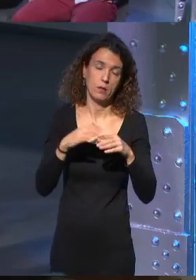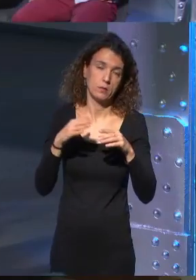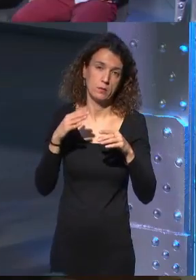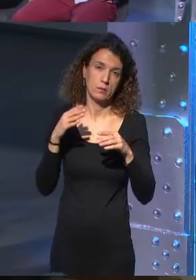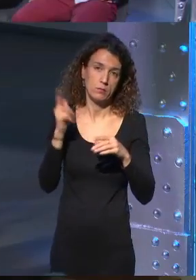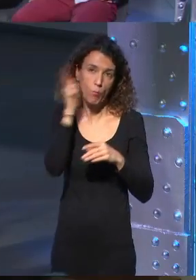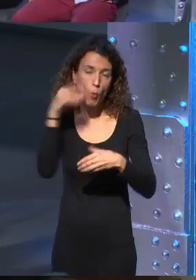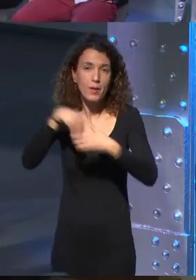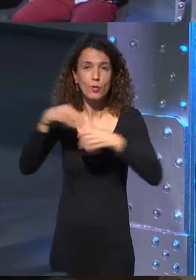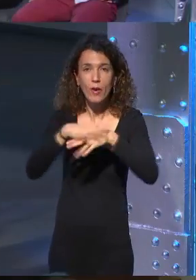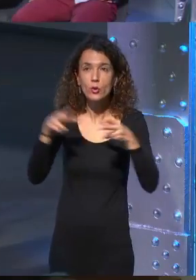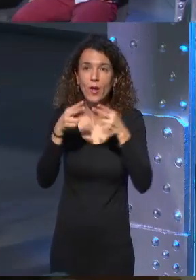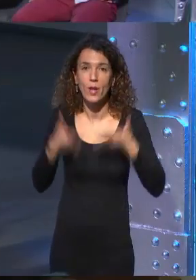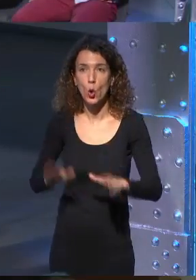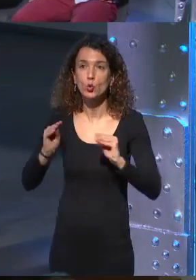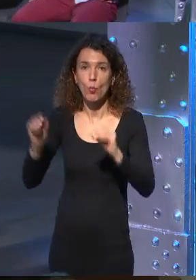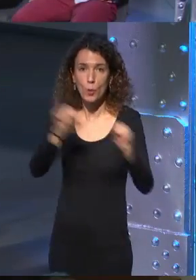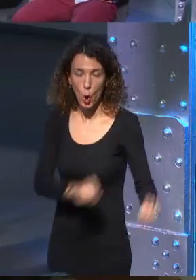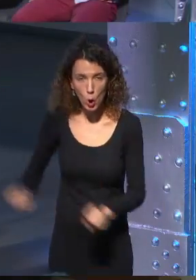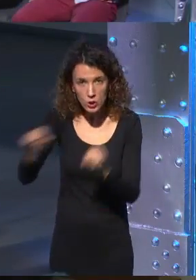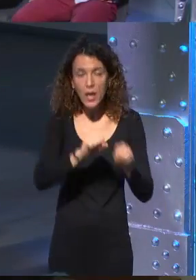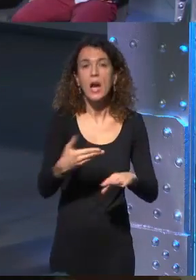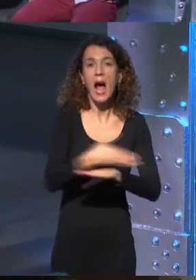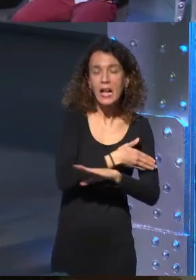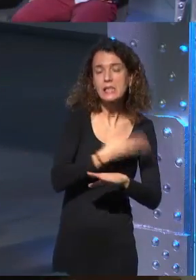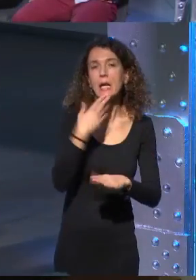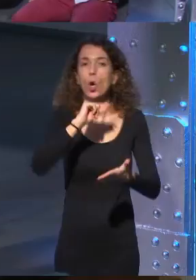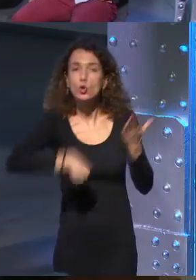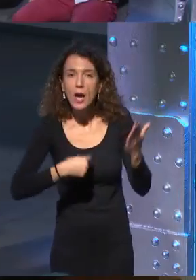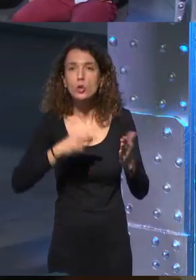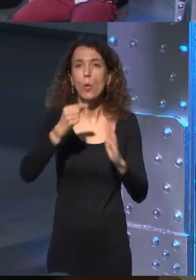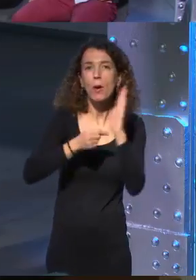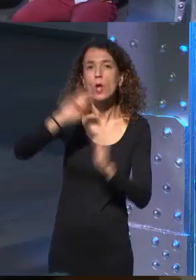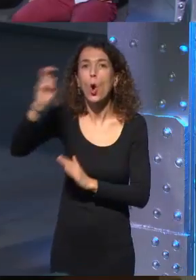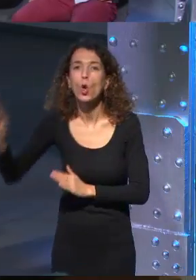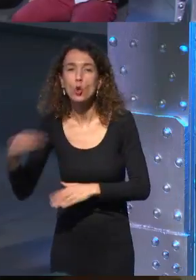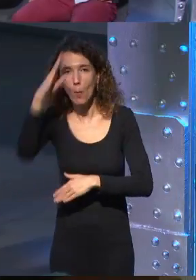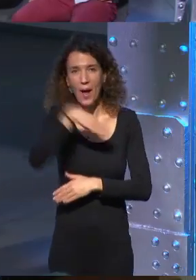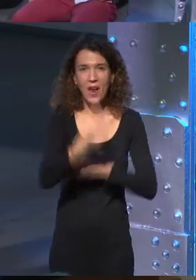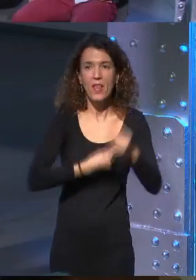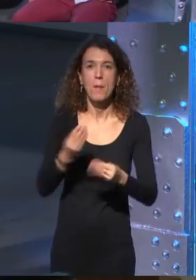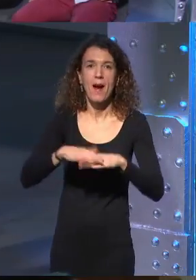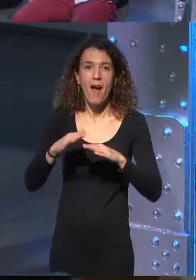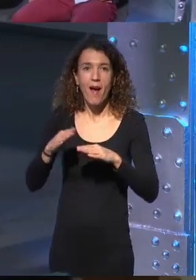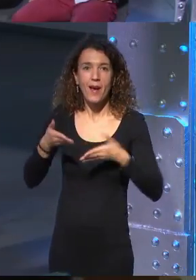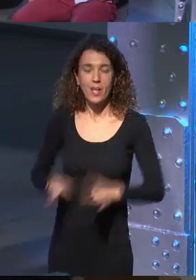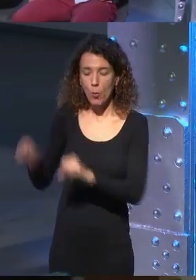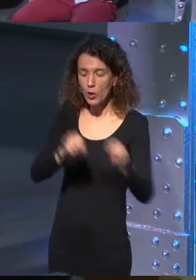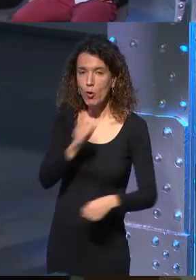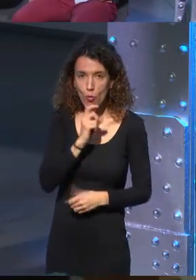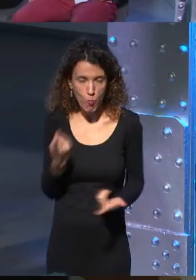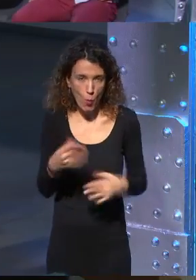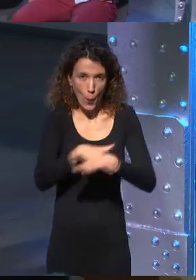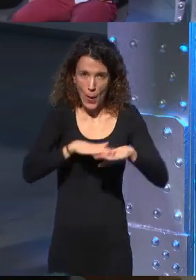previous filter, and talking about the ways for parents to protect the use of